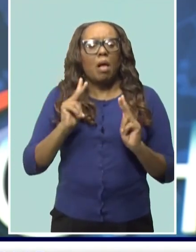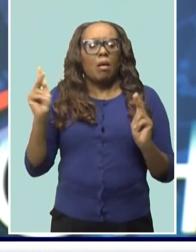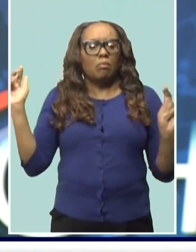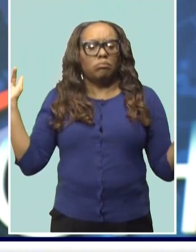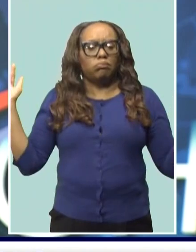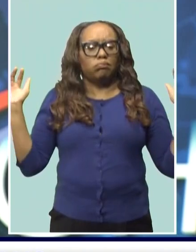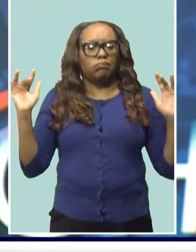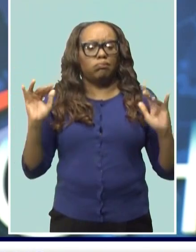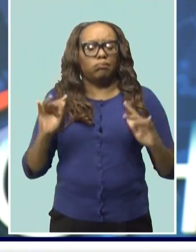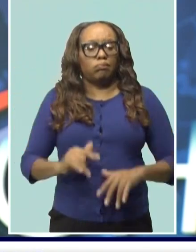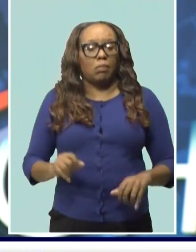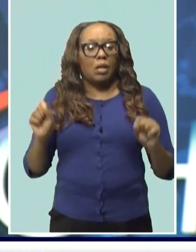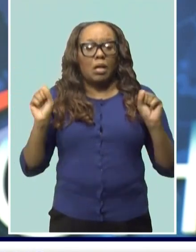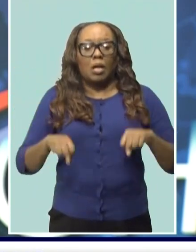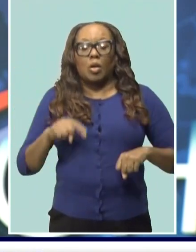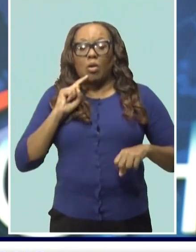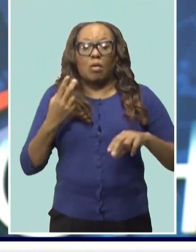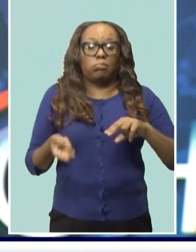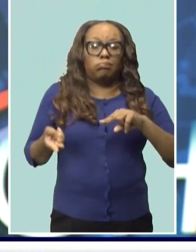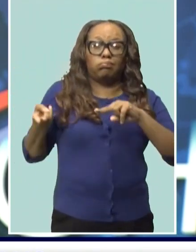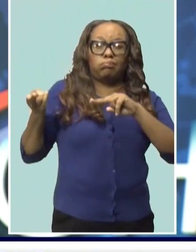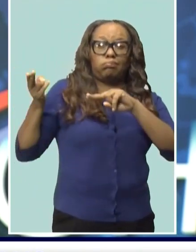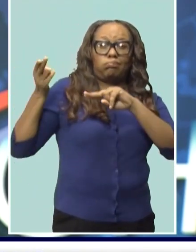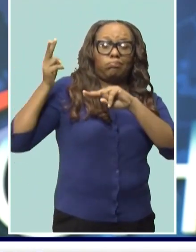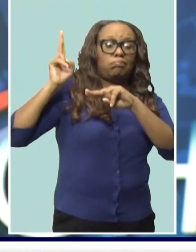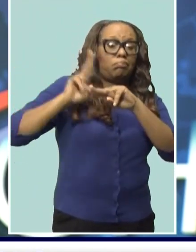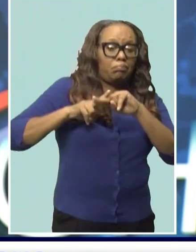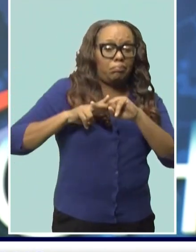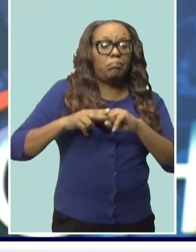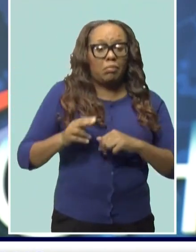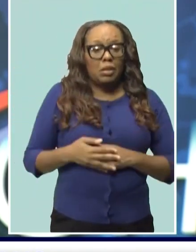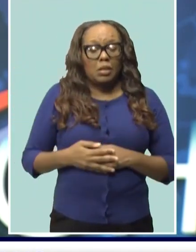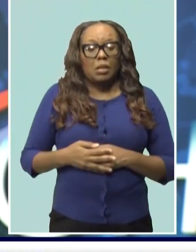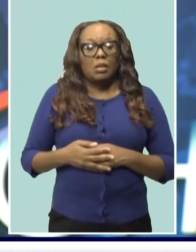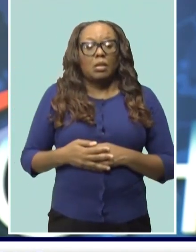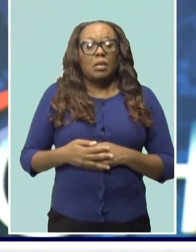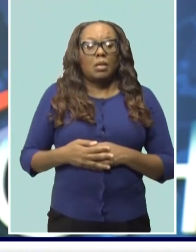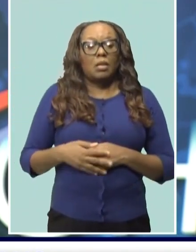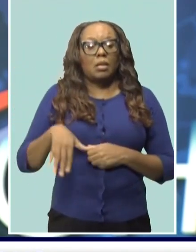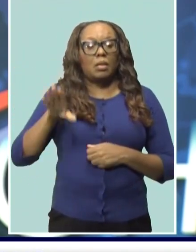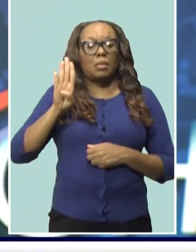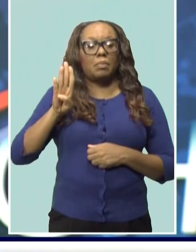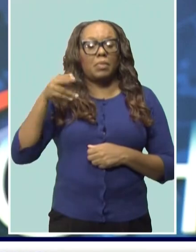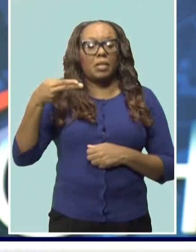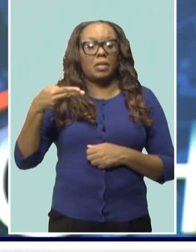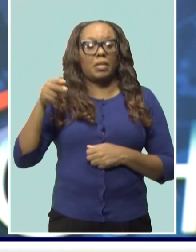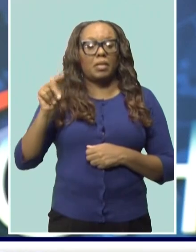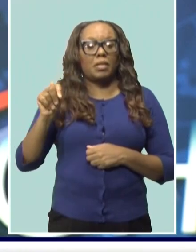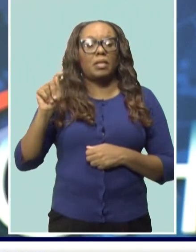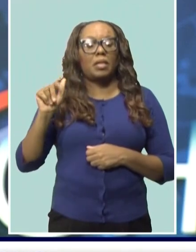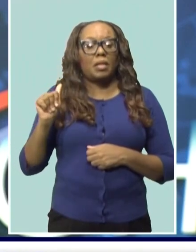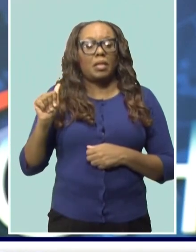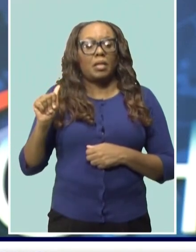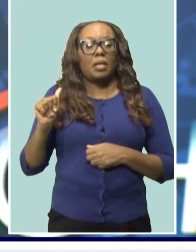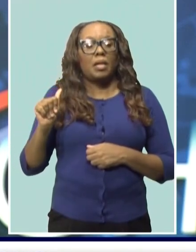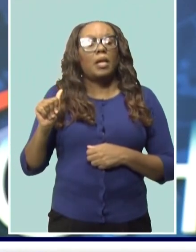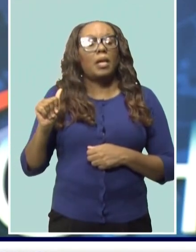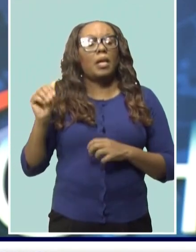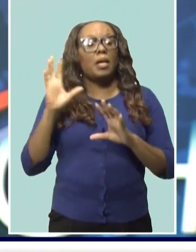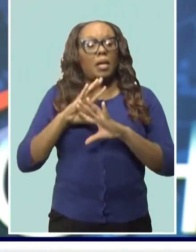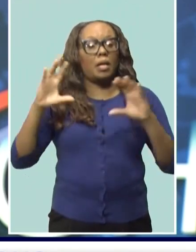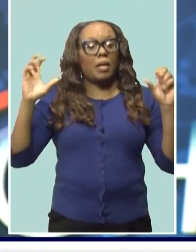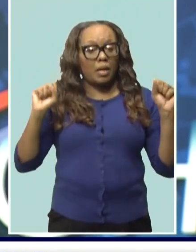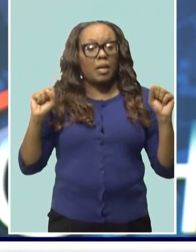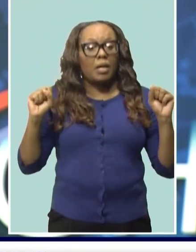reach record-breaking levels in coming months. The revelation from outgoing chairman of the Barbados Hotel and Tourism Association,